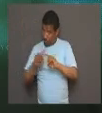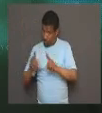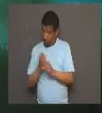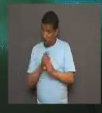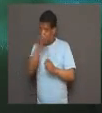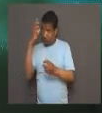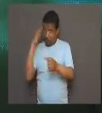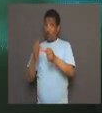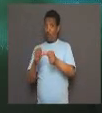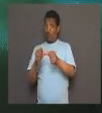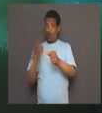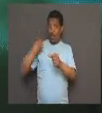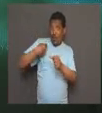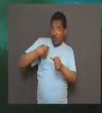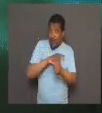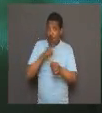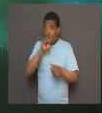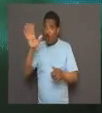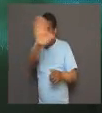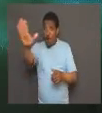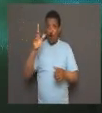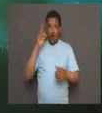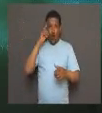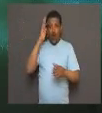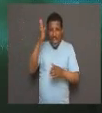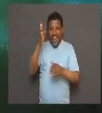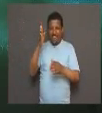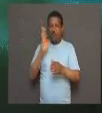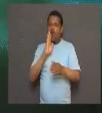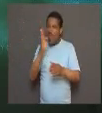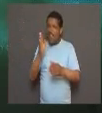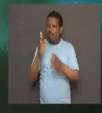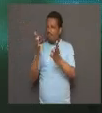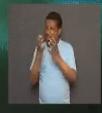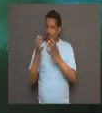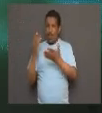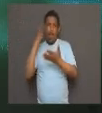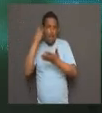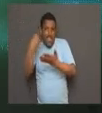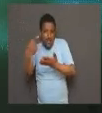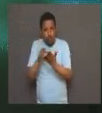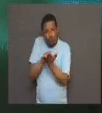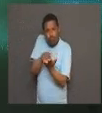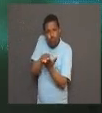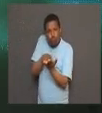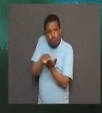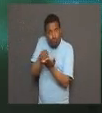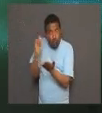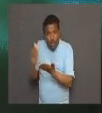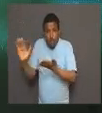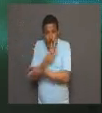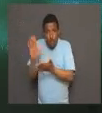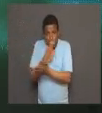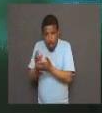you, you will need a pencil, an eraser, and several sheets of paper